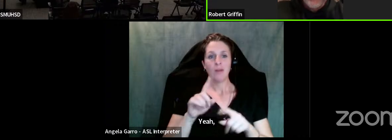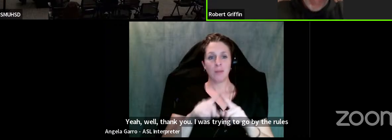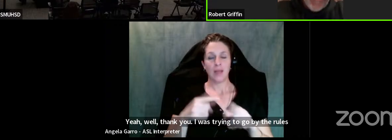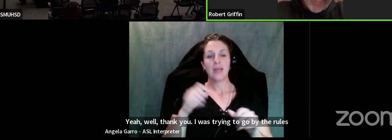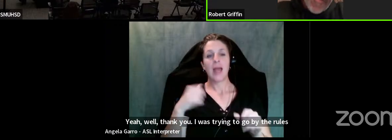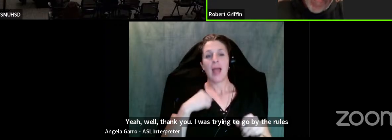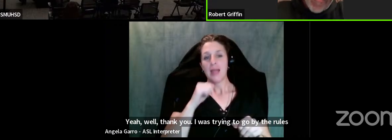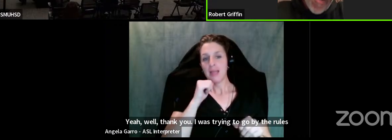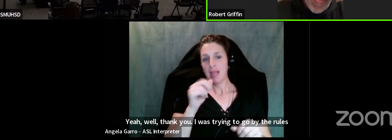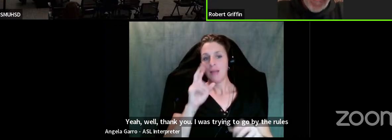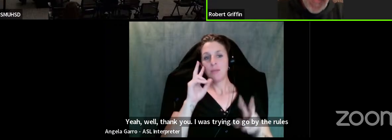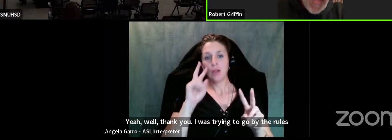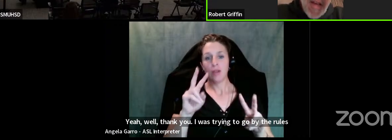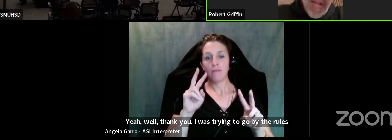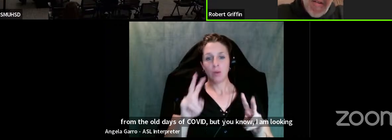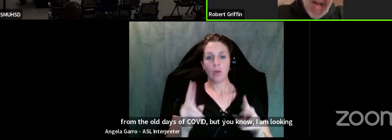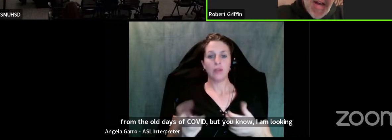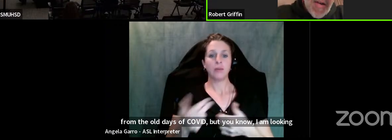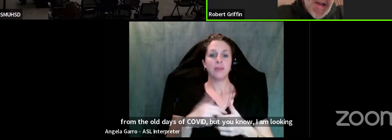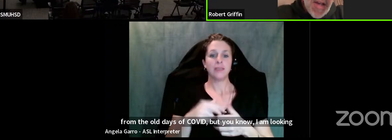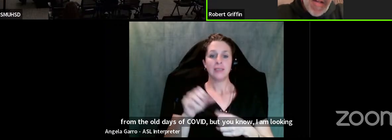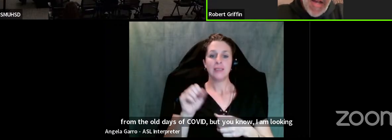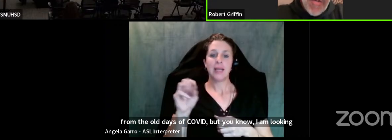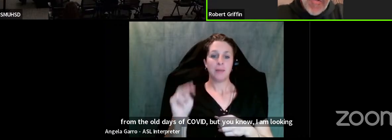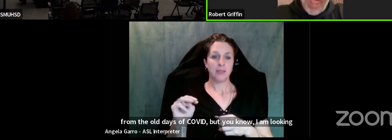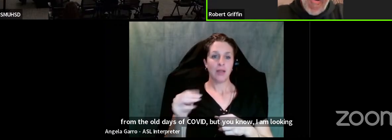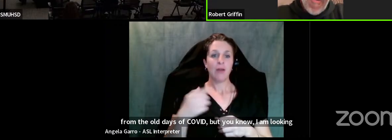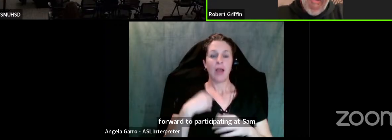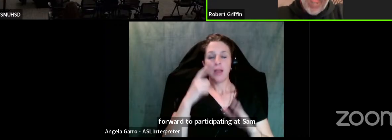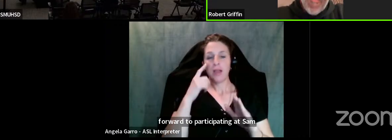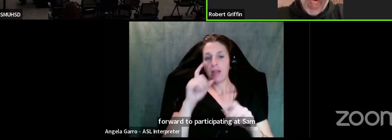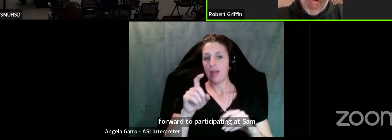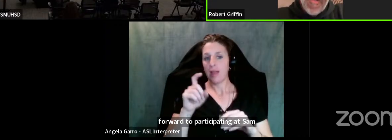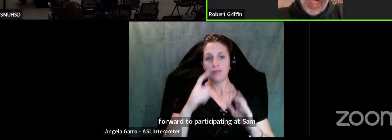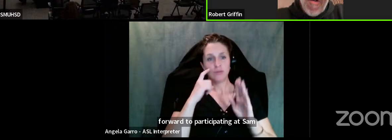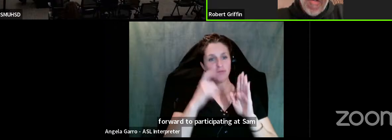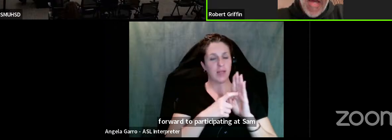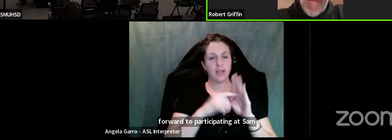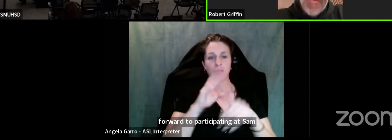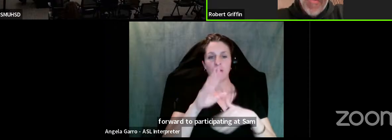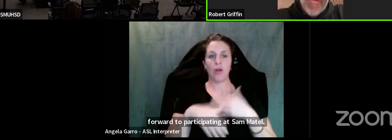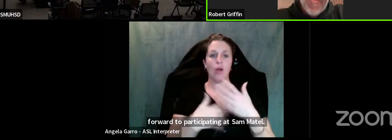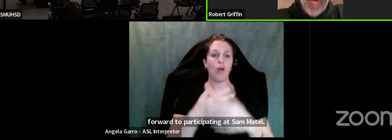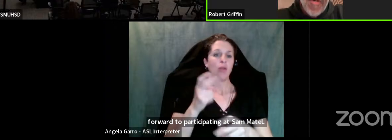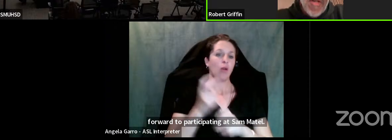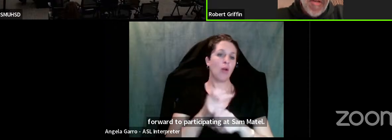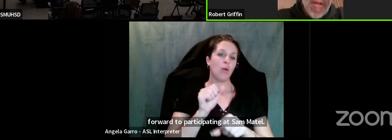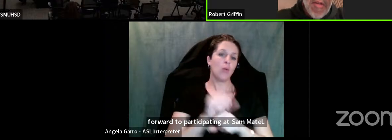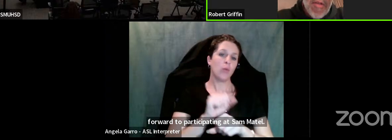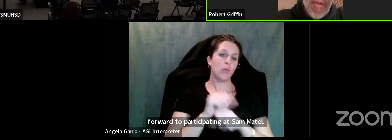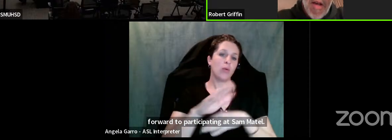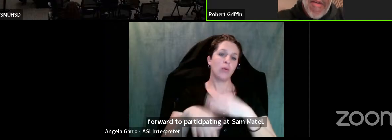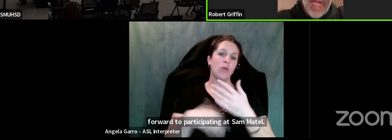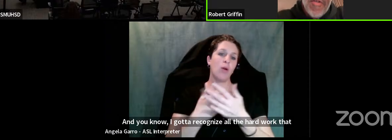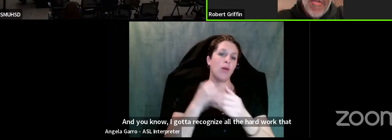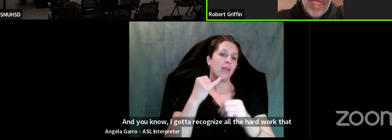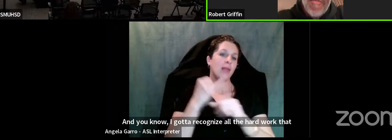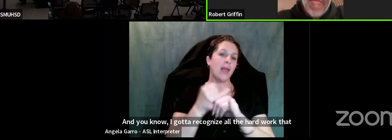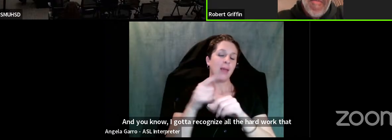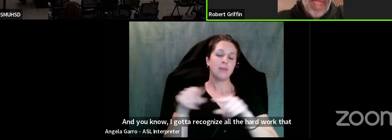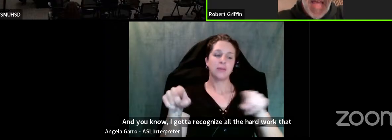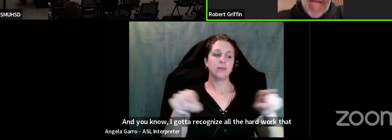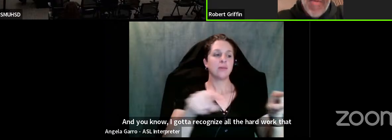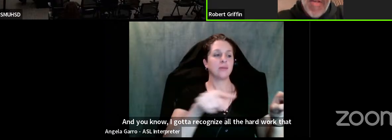to participating at San Mateo. And I got to recognize all the hard work that all the campuses put into this. I mean, this